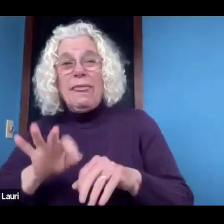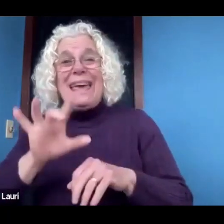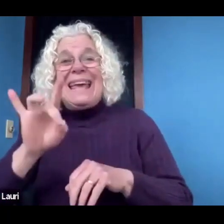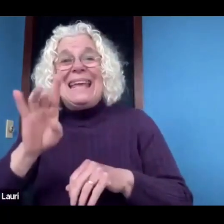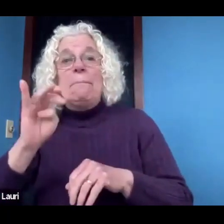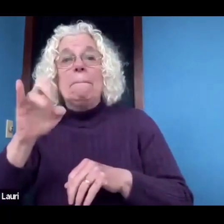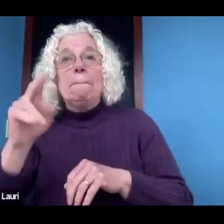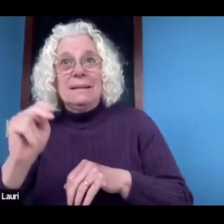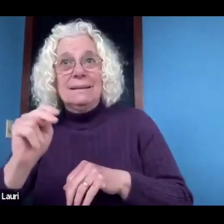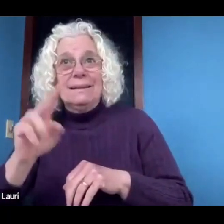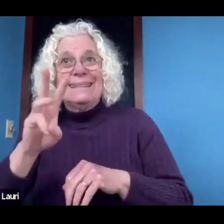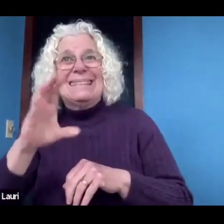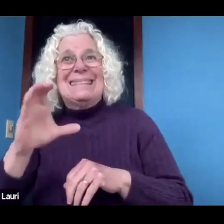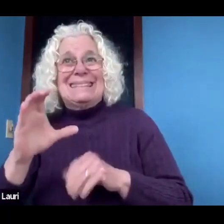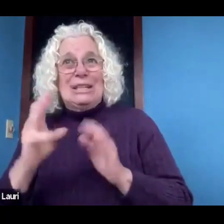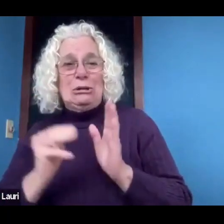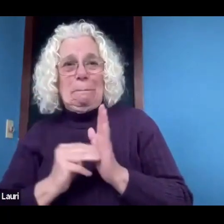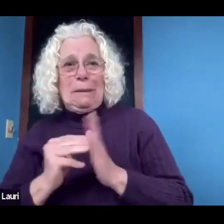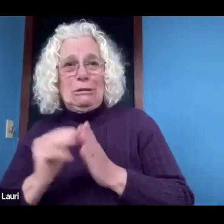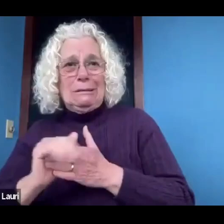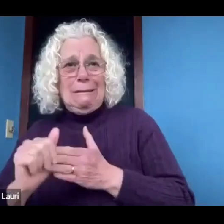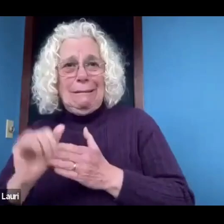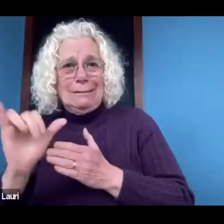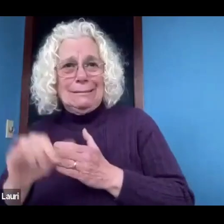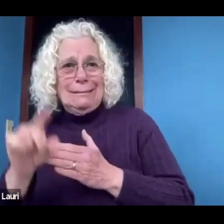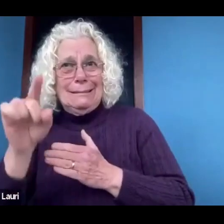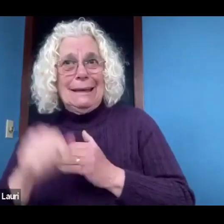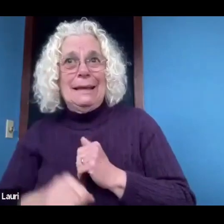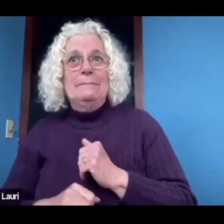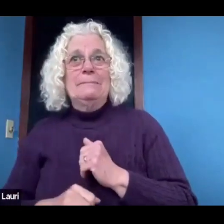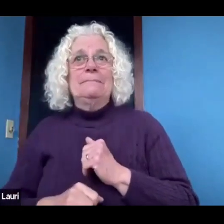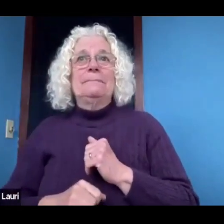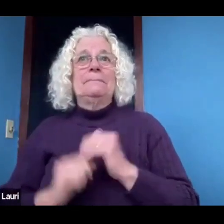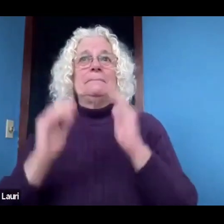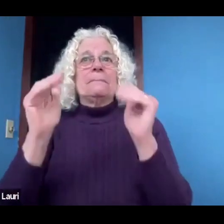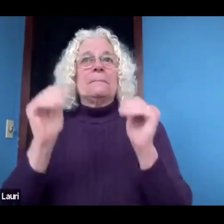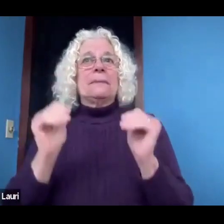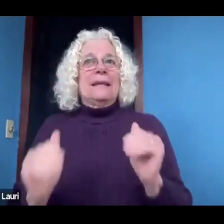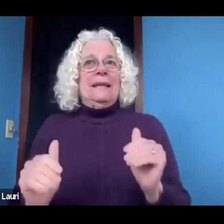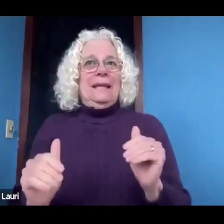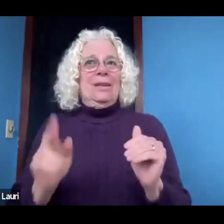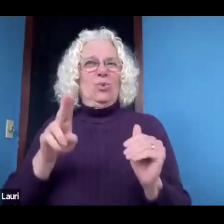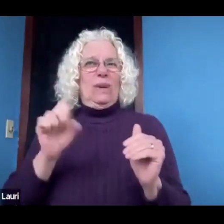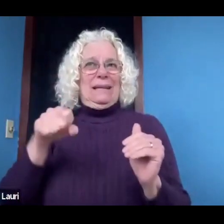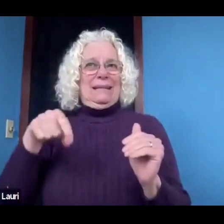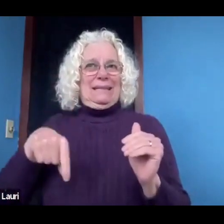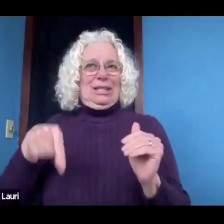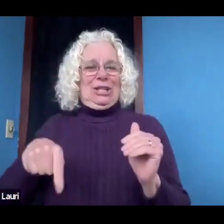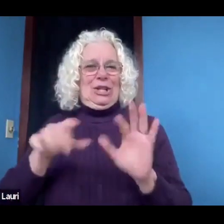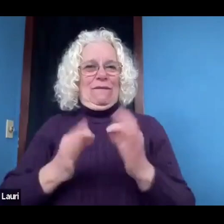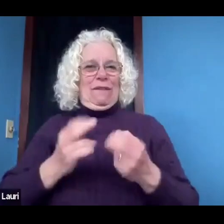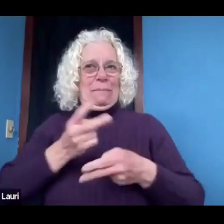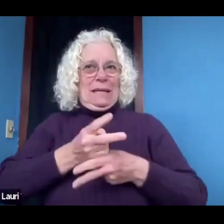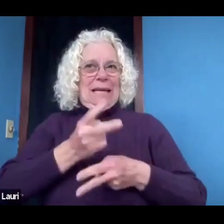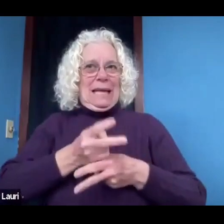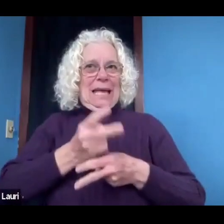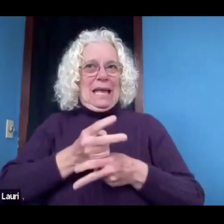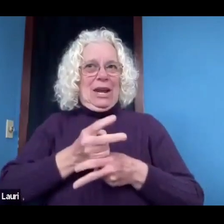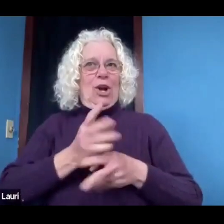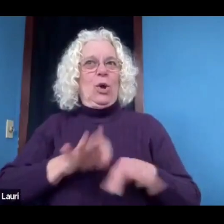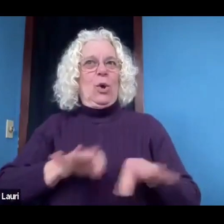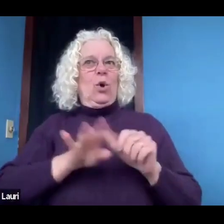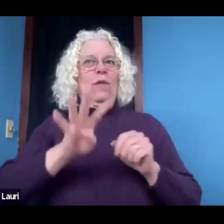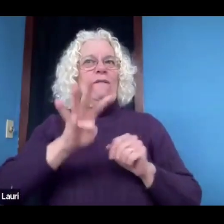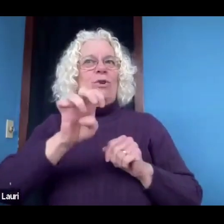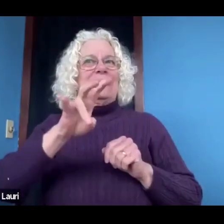$8,600,000,000. And in the United States, family caregiving is worth about 470 billion yearly, more than all of the out-of-pocket spending on